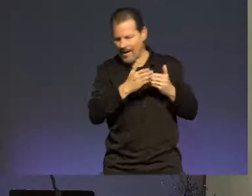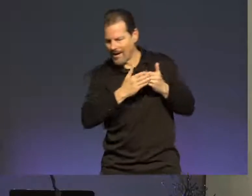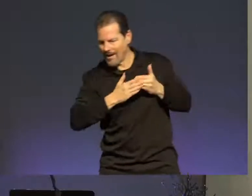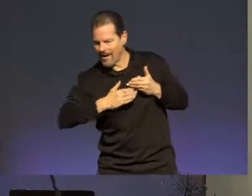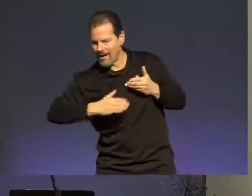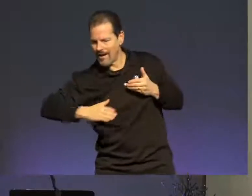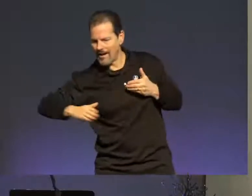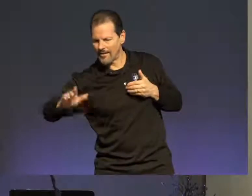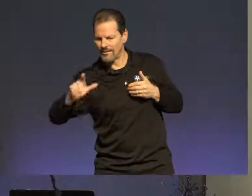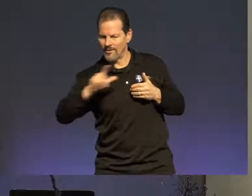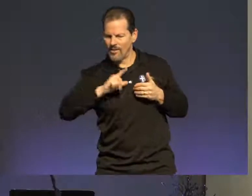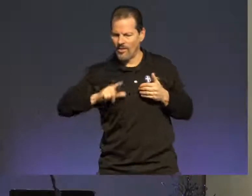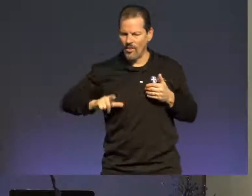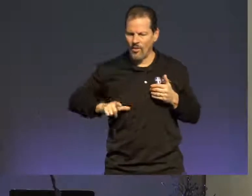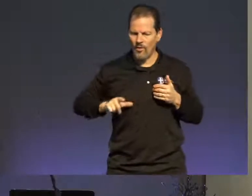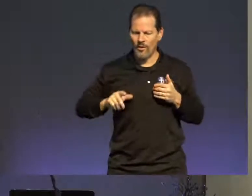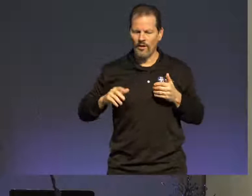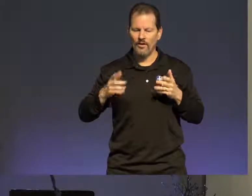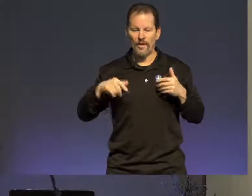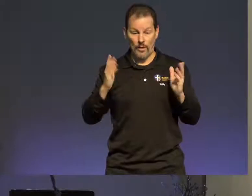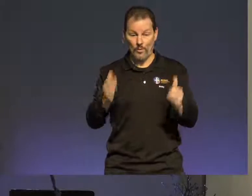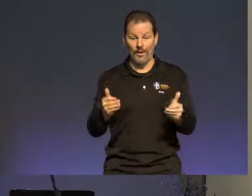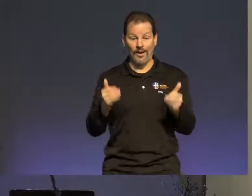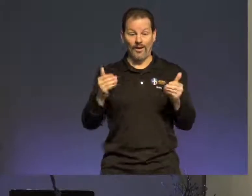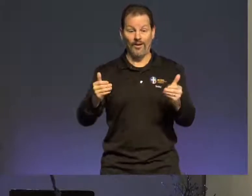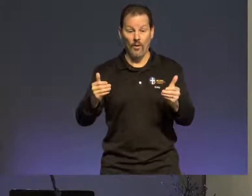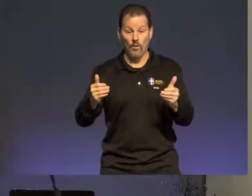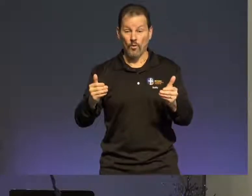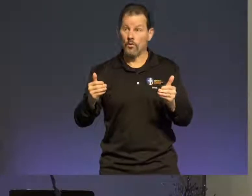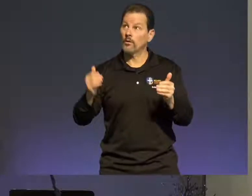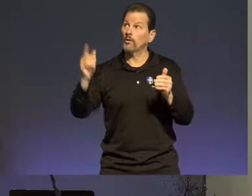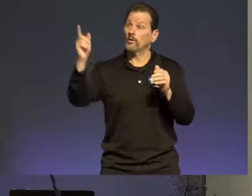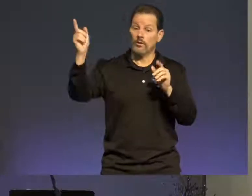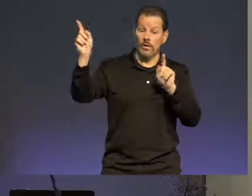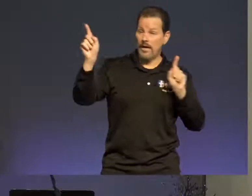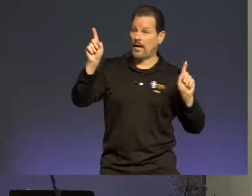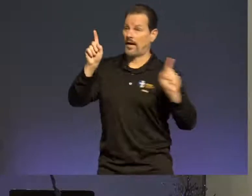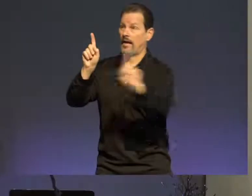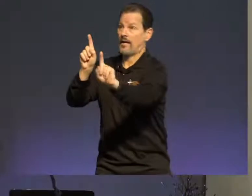forward, not ahead of you, but Lord, following you.